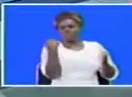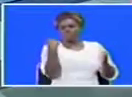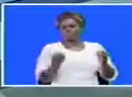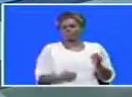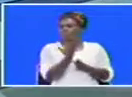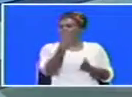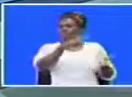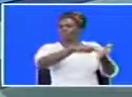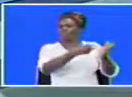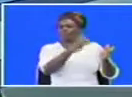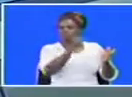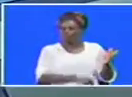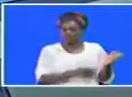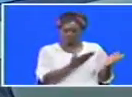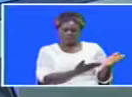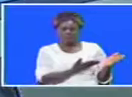What is that all about?